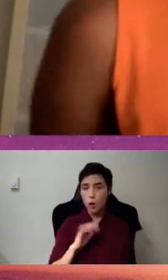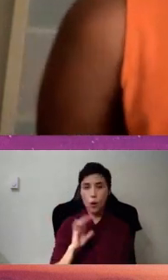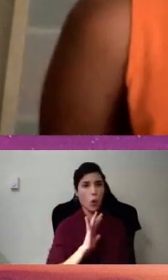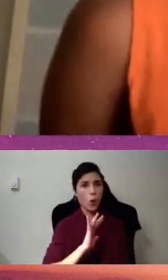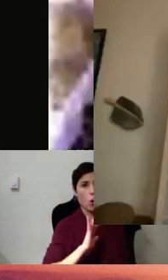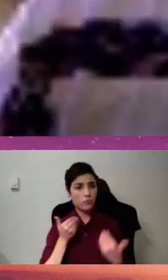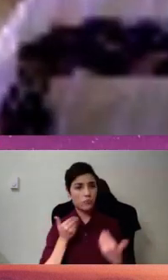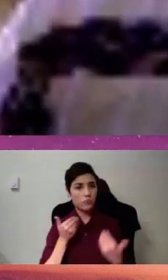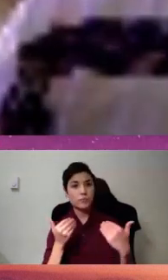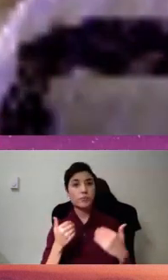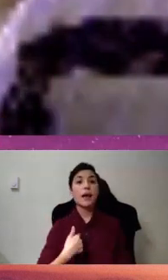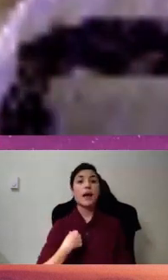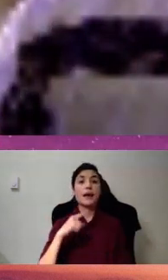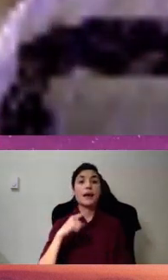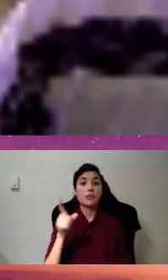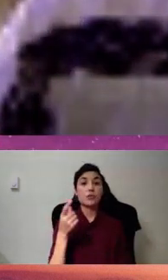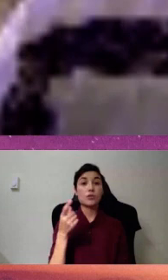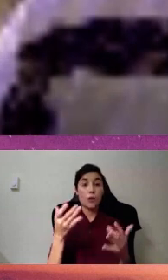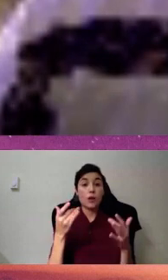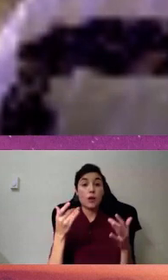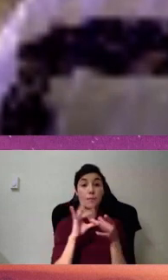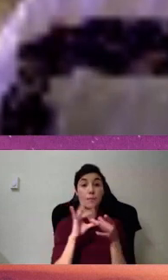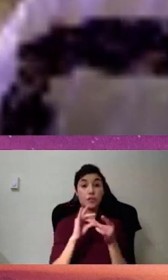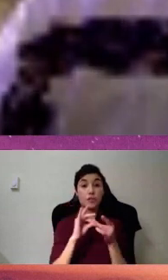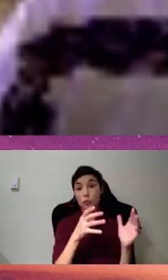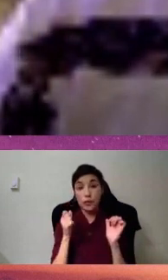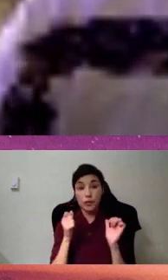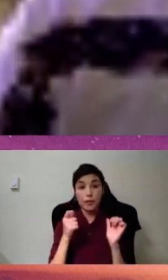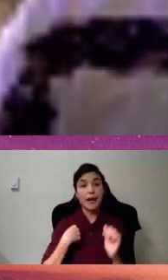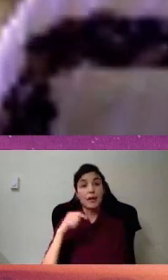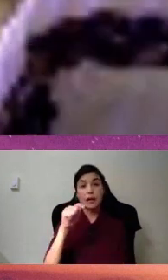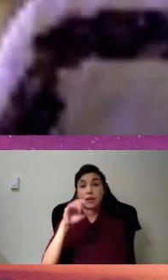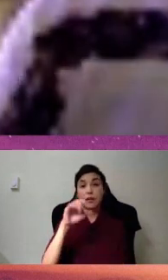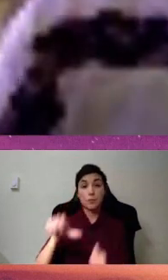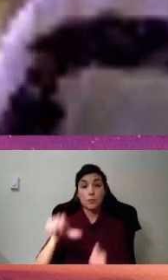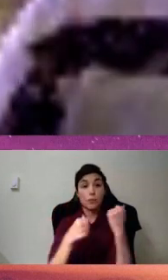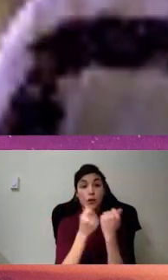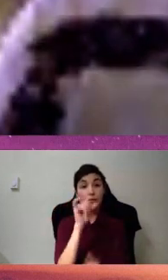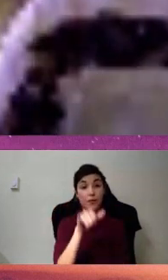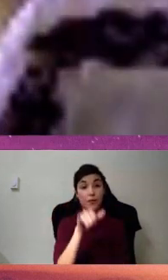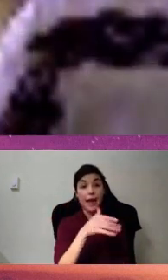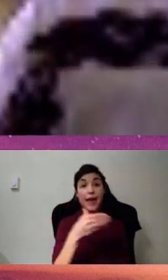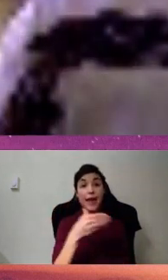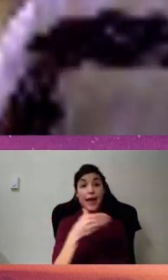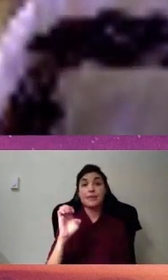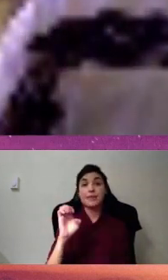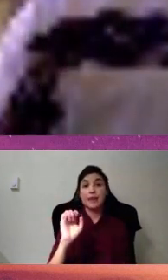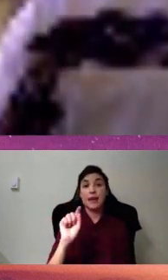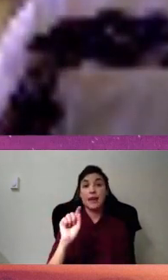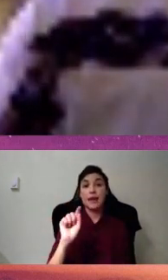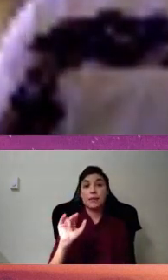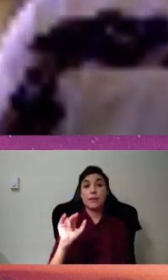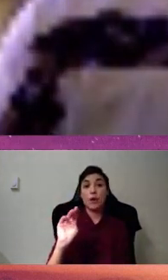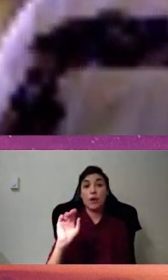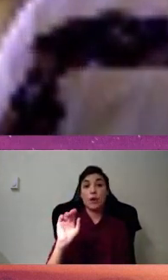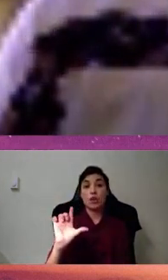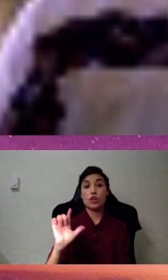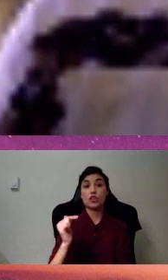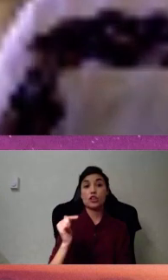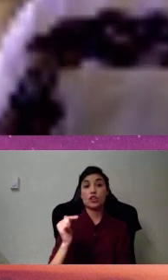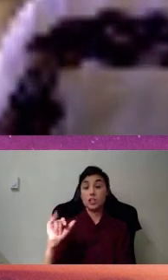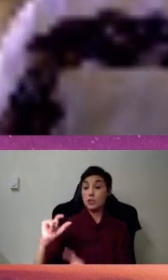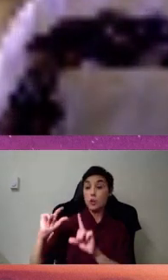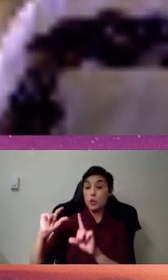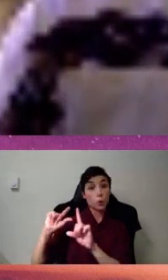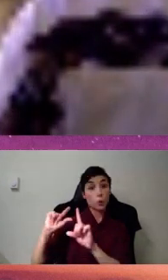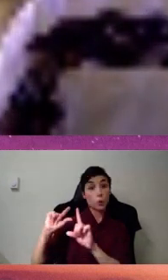quick that I like 100% with that, and that etymology and, you know, discovering the